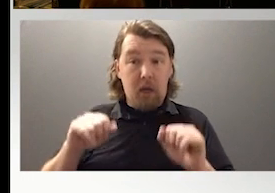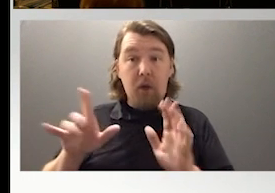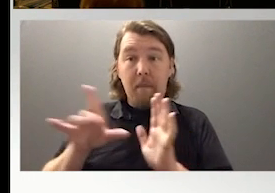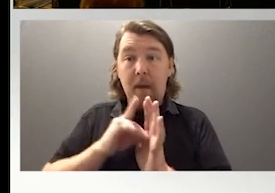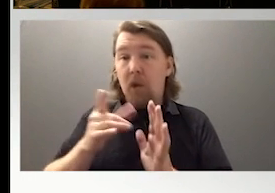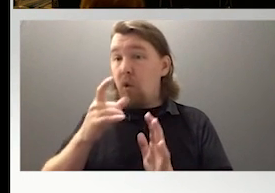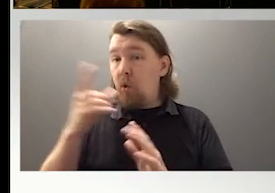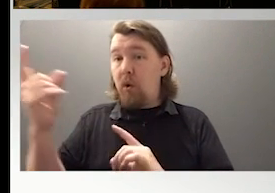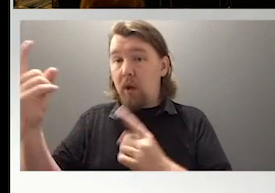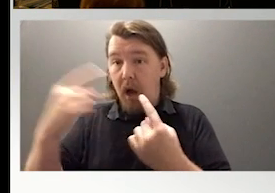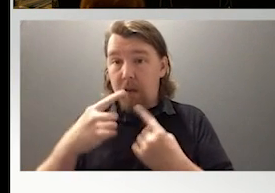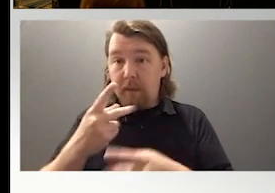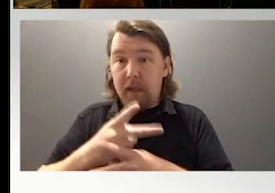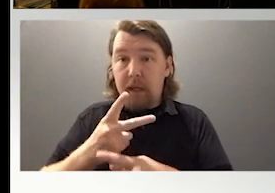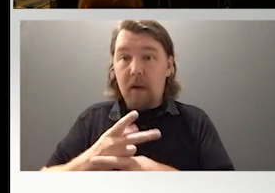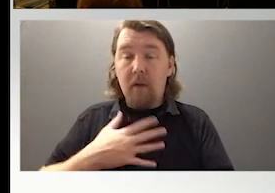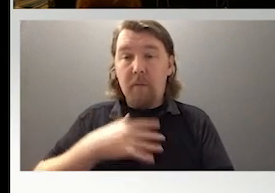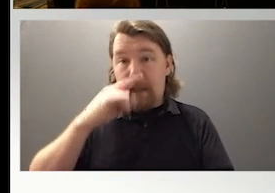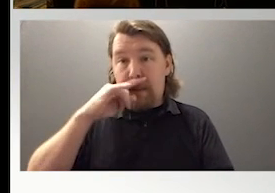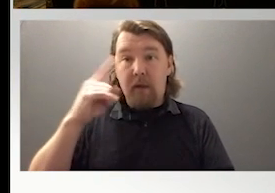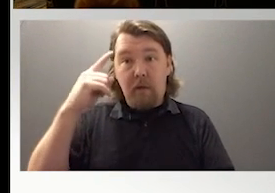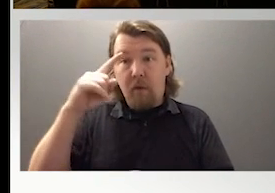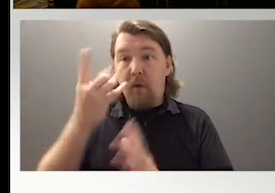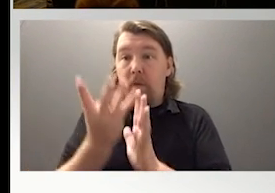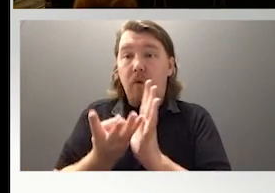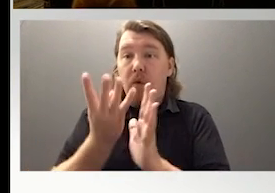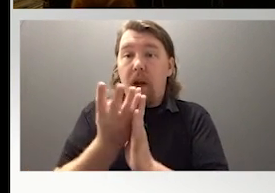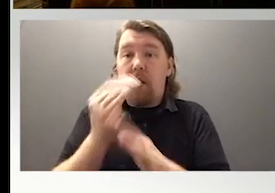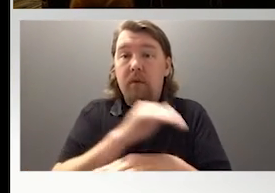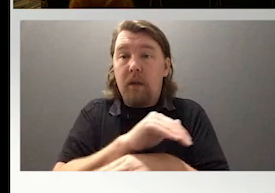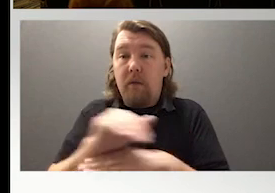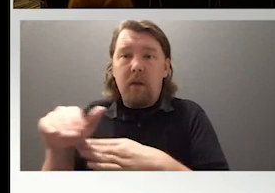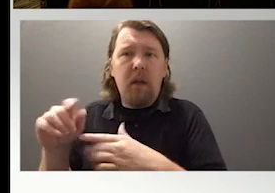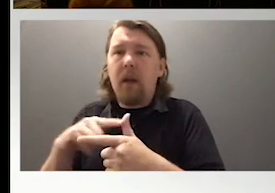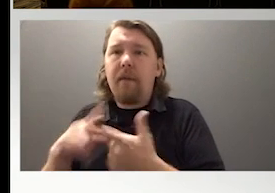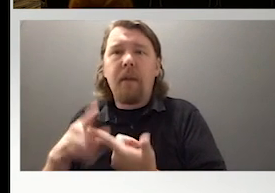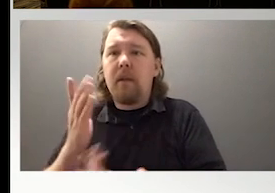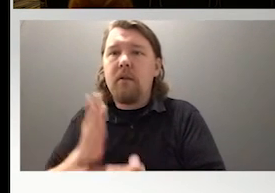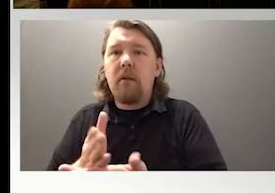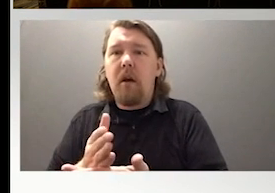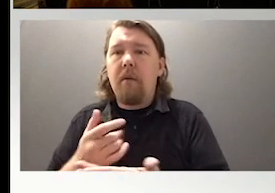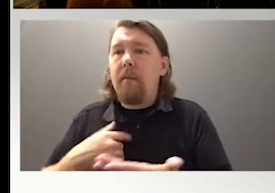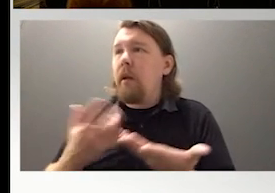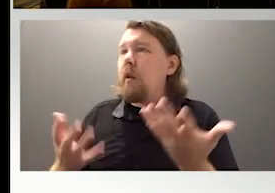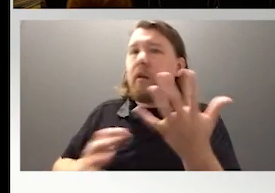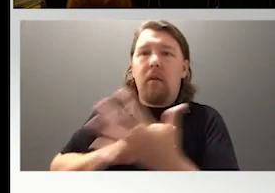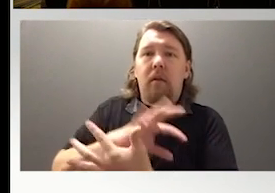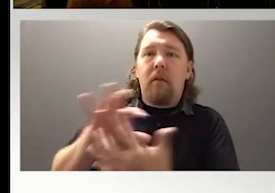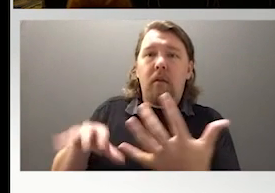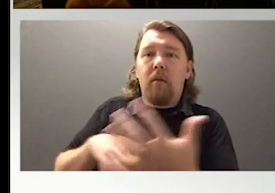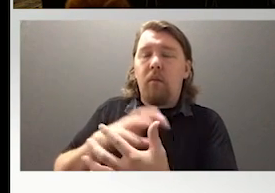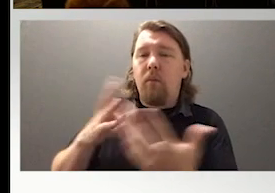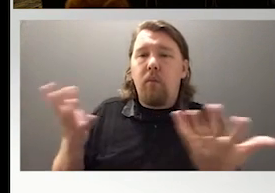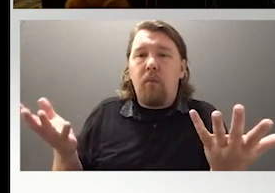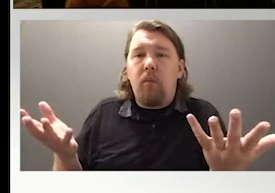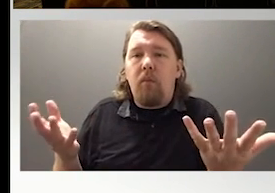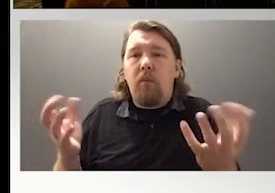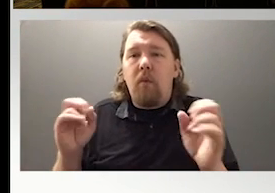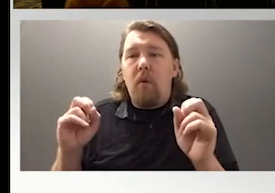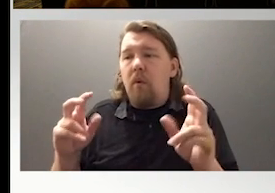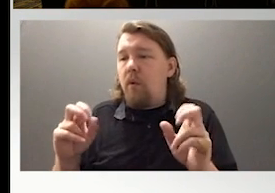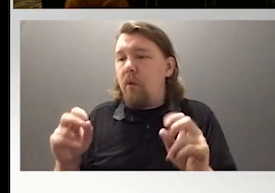in and take care of my child for like 4 hours in the evening. And then it stopped. And I'm like so confused. I'm like,